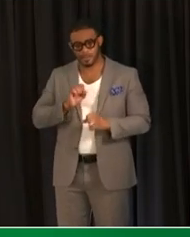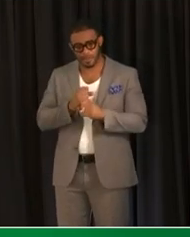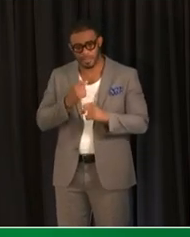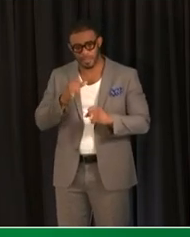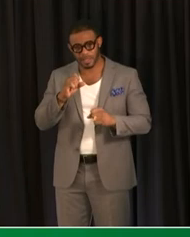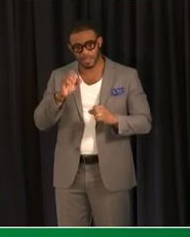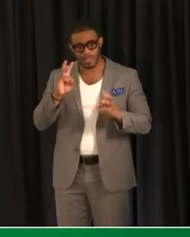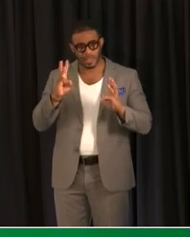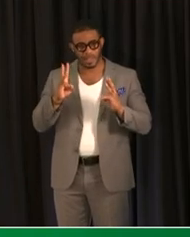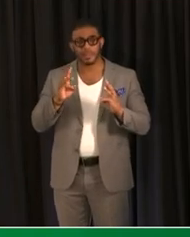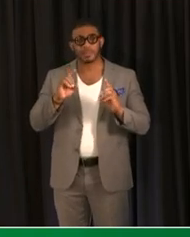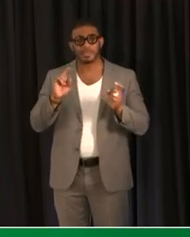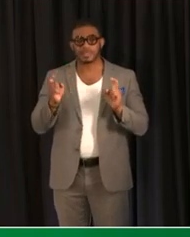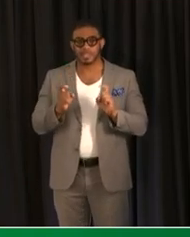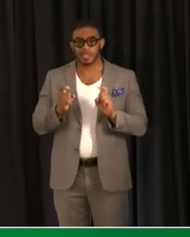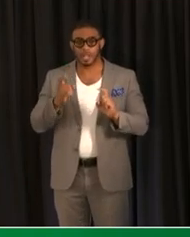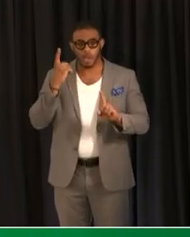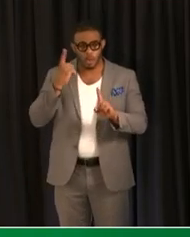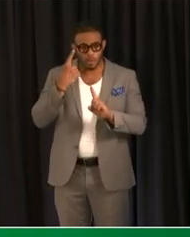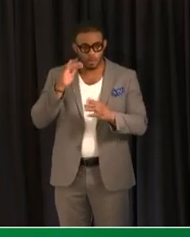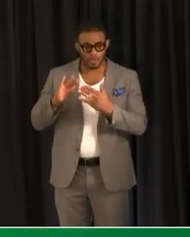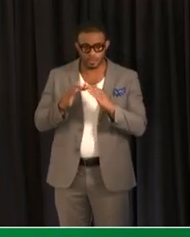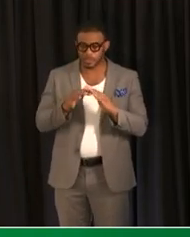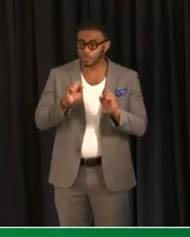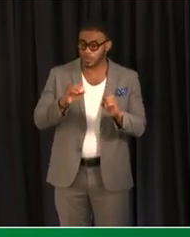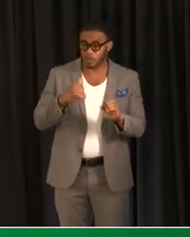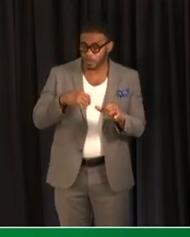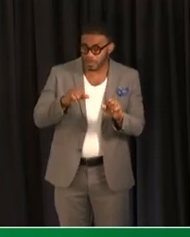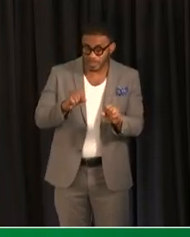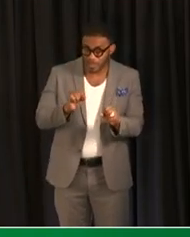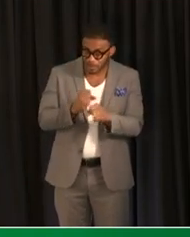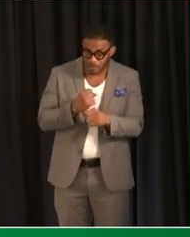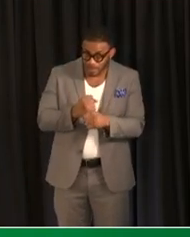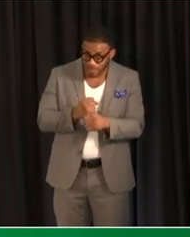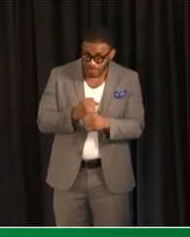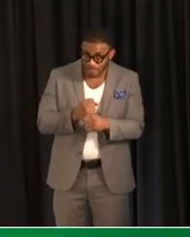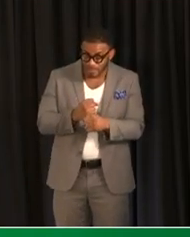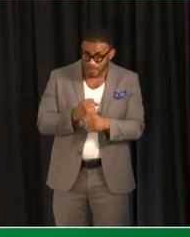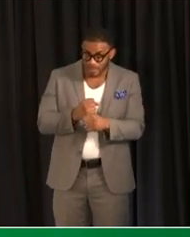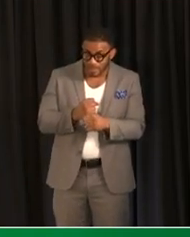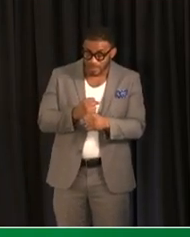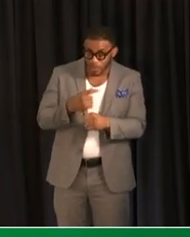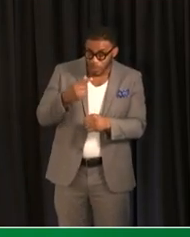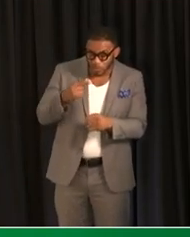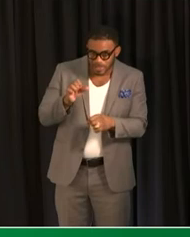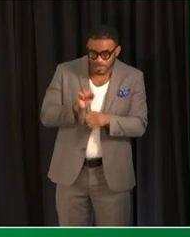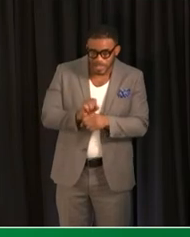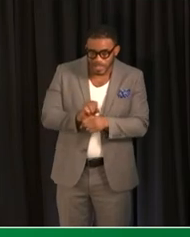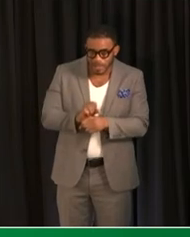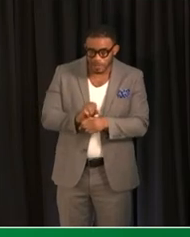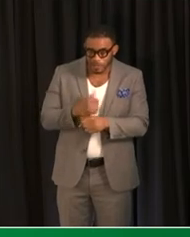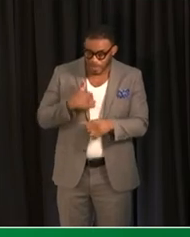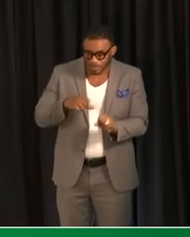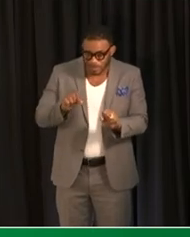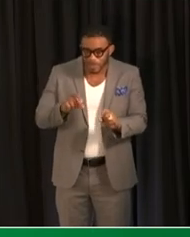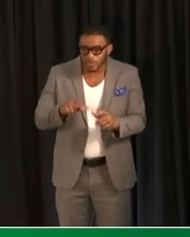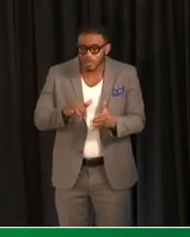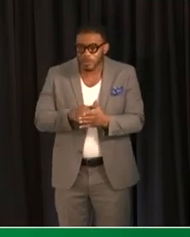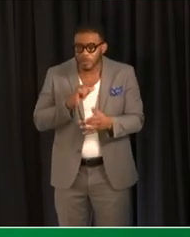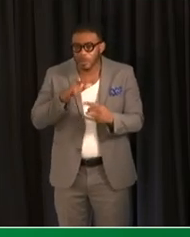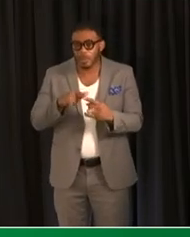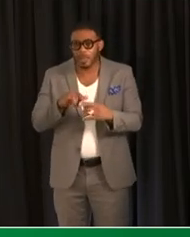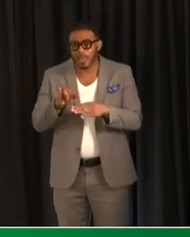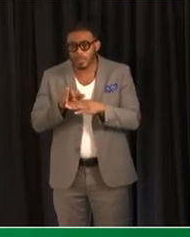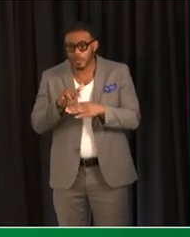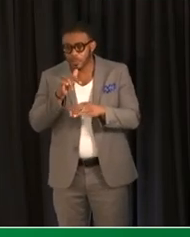mayor has made these climate change goals for our city, and so we can create green jobs. We have the ability.